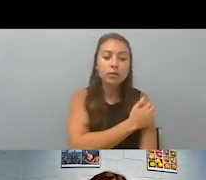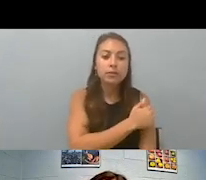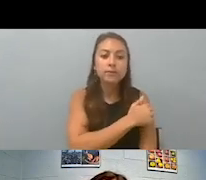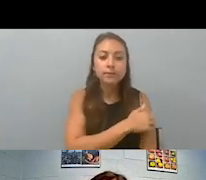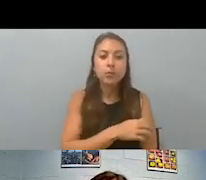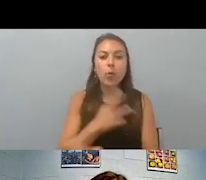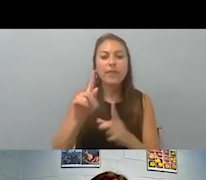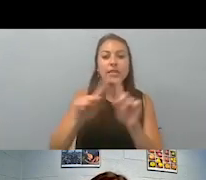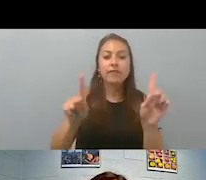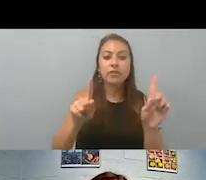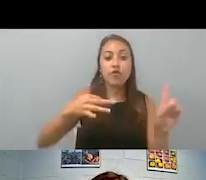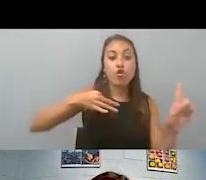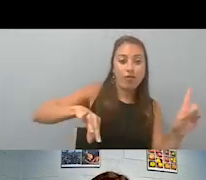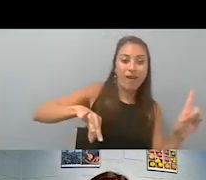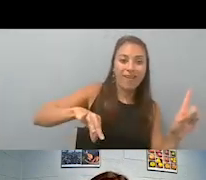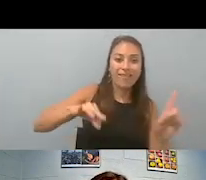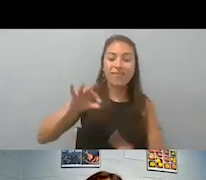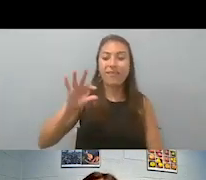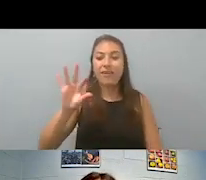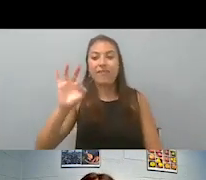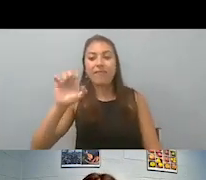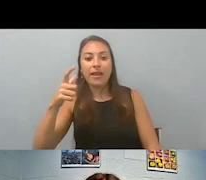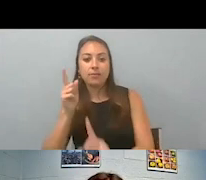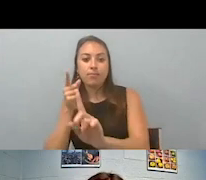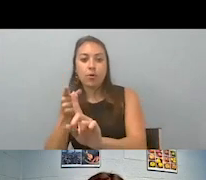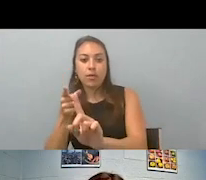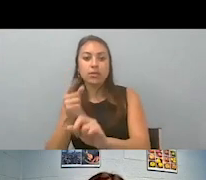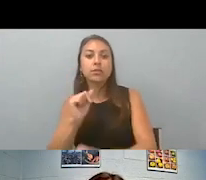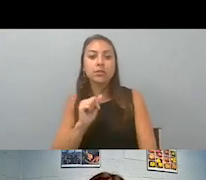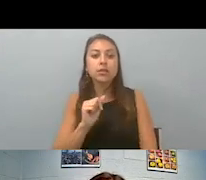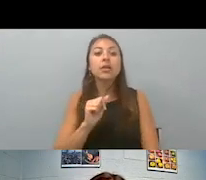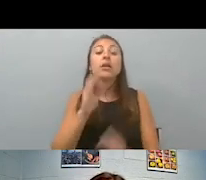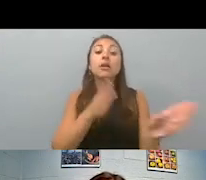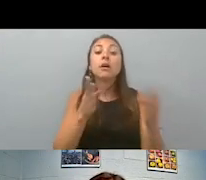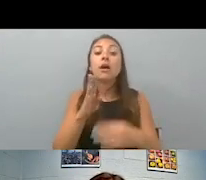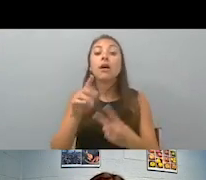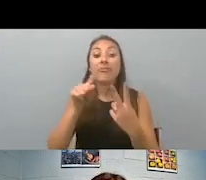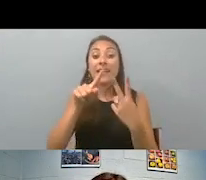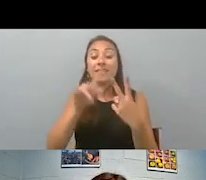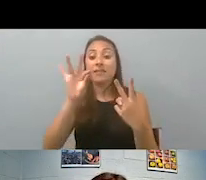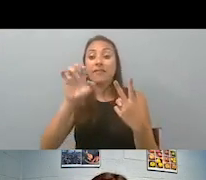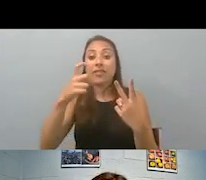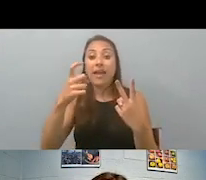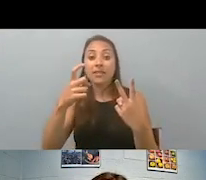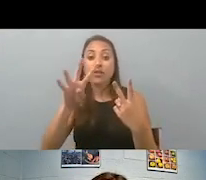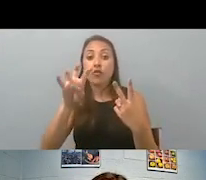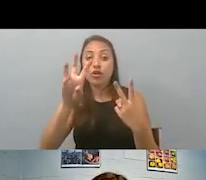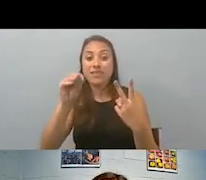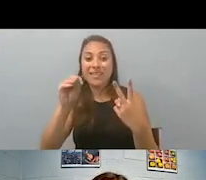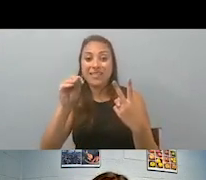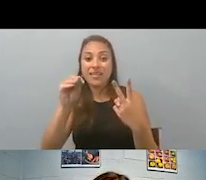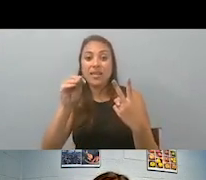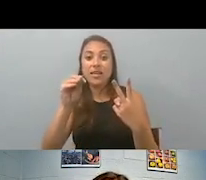flex points. And what's different from the Flex 460 is that you get a lump sum of those meal